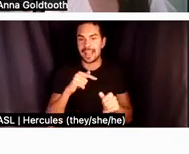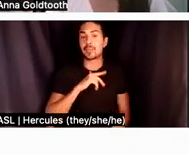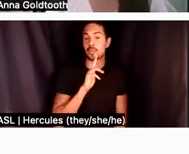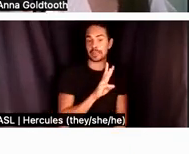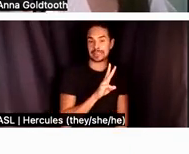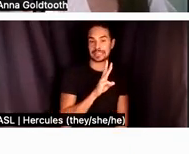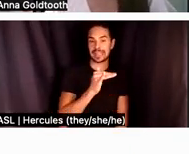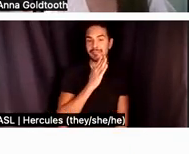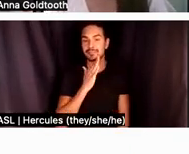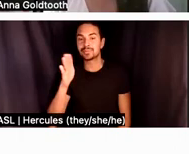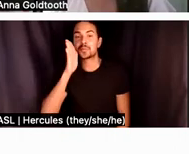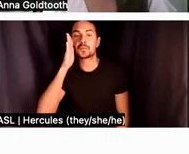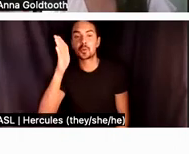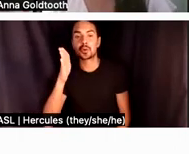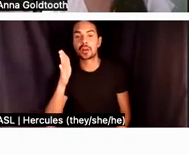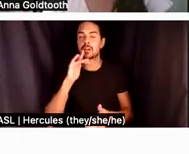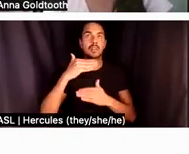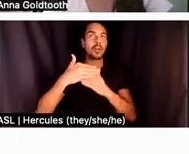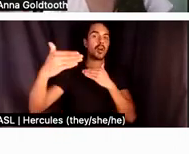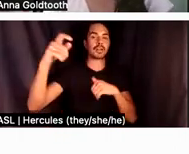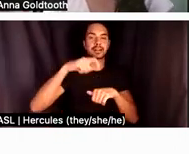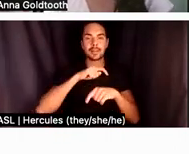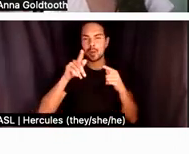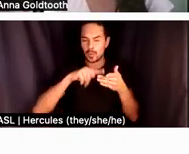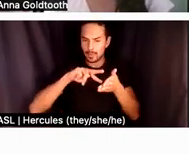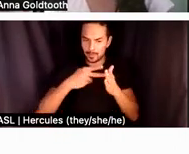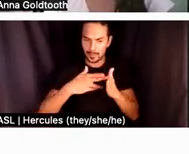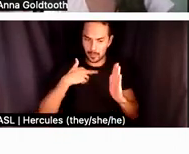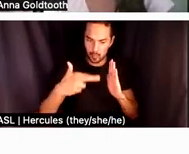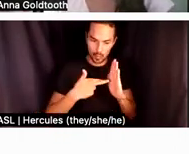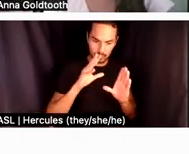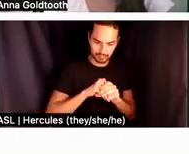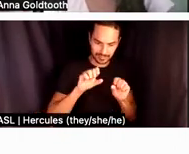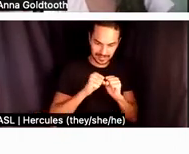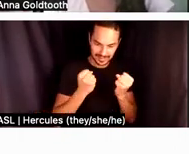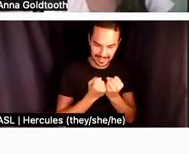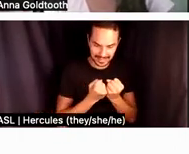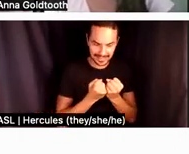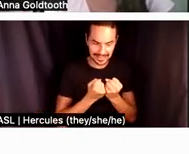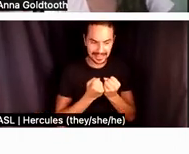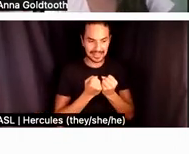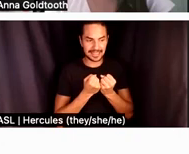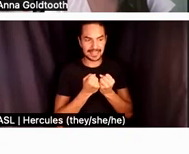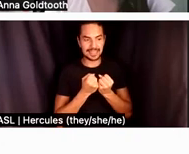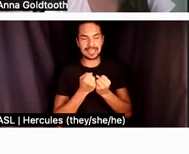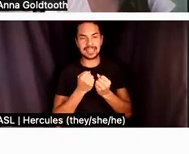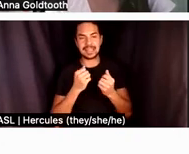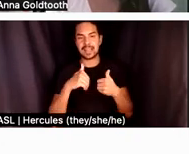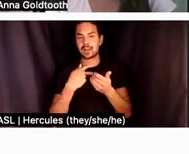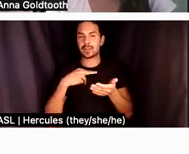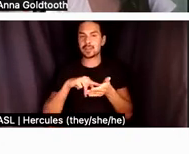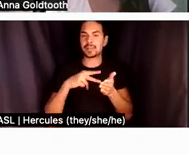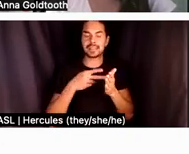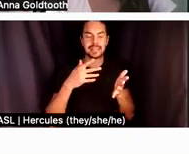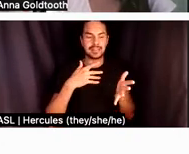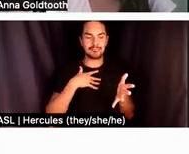about. Like, what does that mean for the body? What does that mean for my role within society, right? And within community. And so I kind of just started